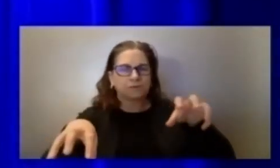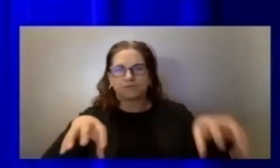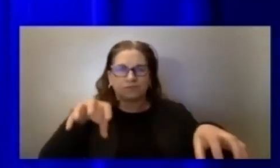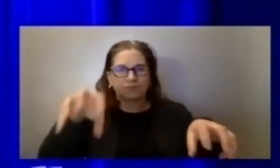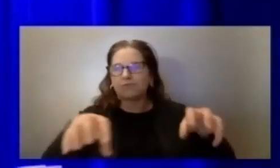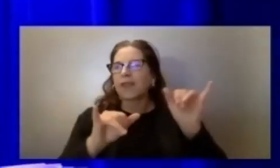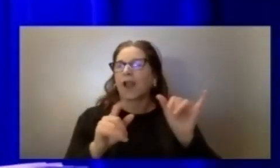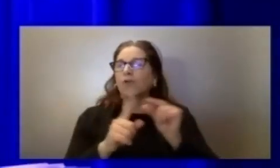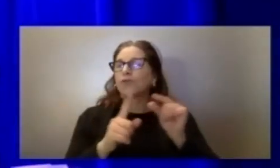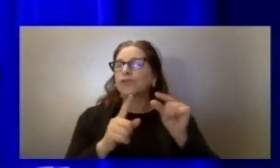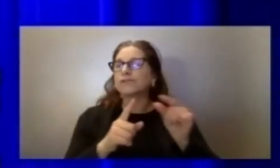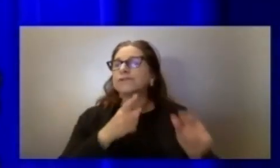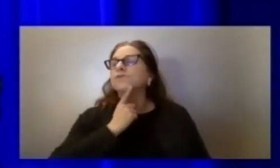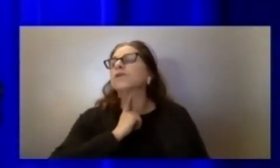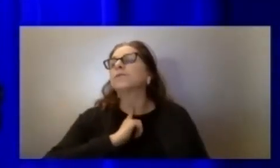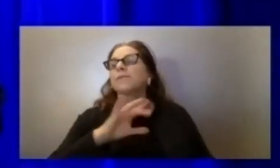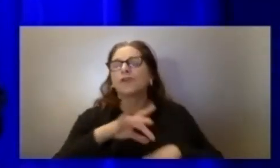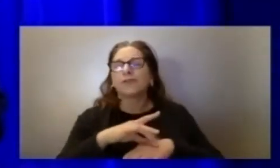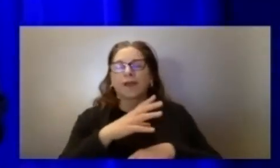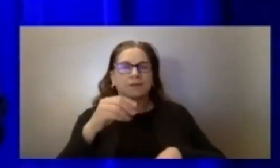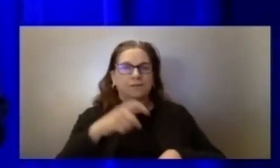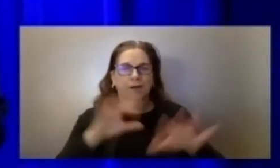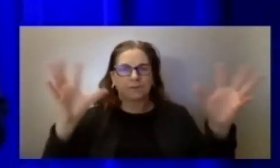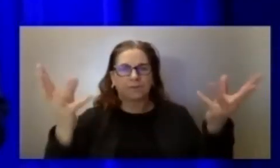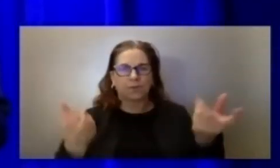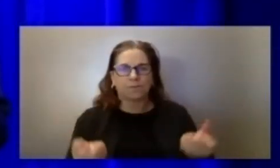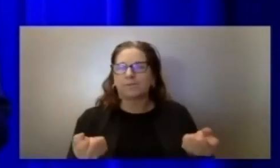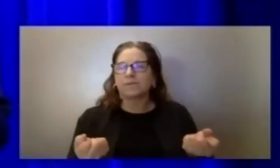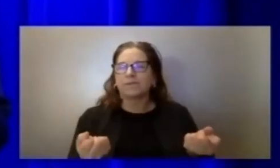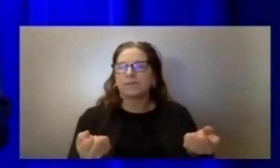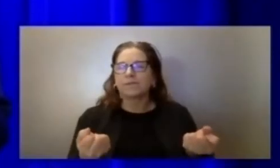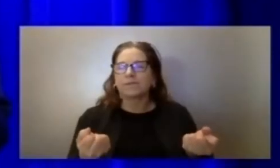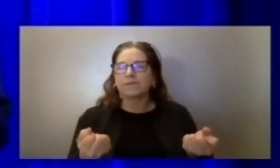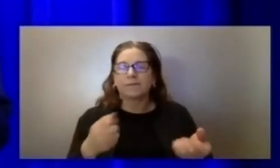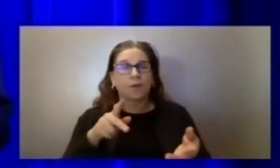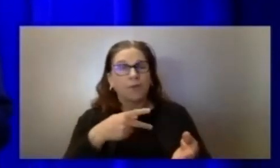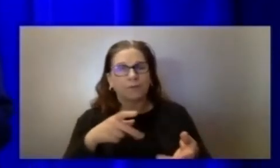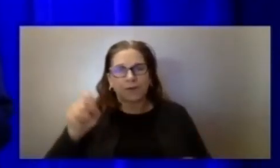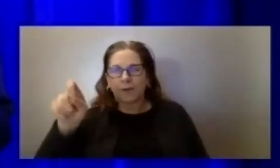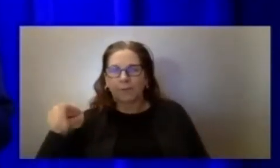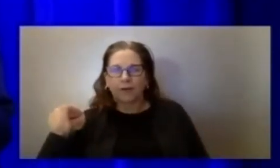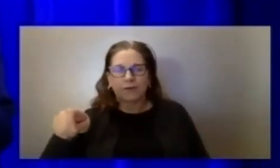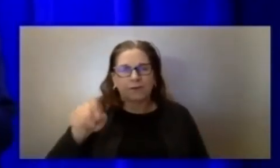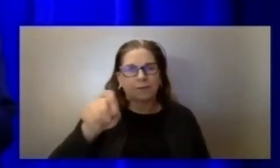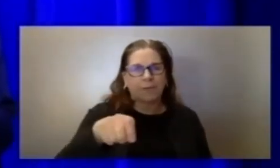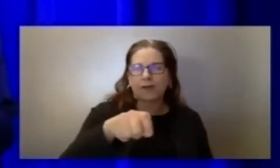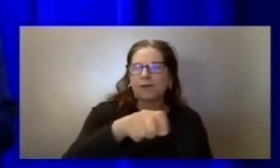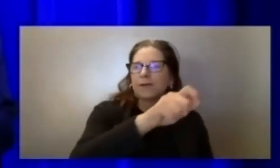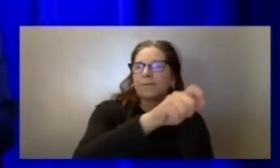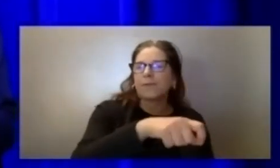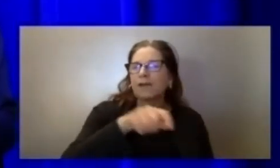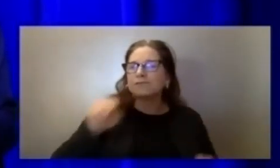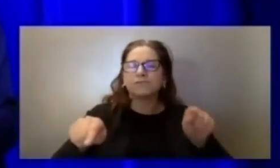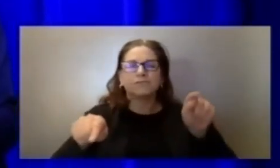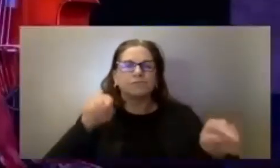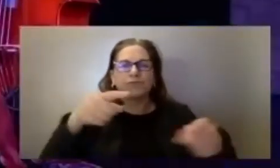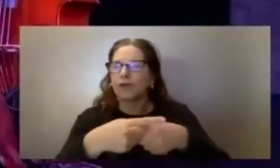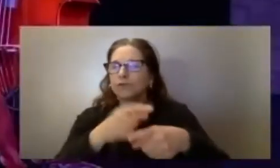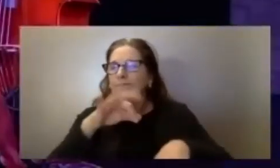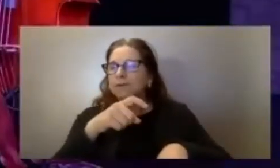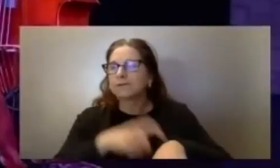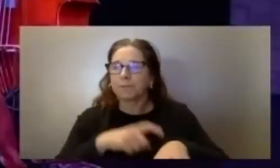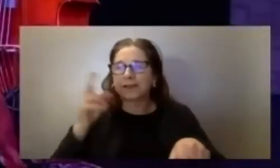by earth and time. Poems are markers scattered at the crossroads of time, history, and mythic emergence.